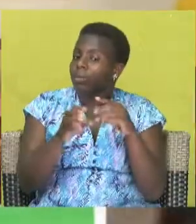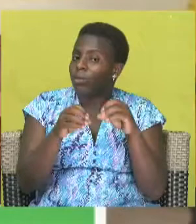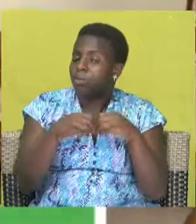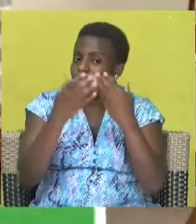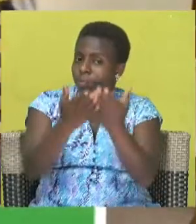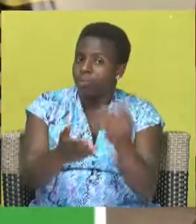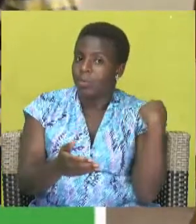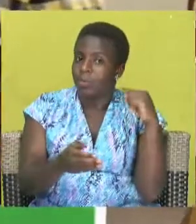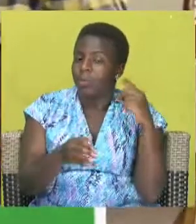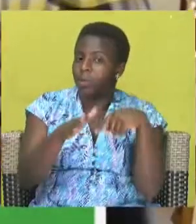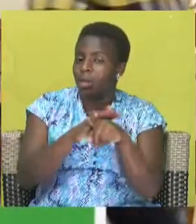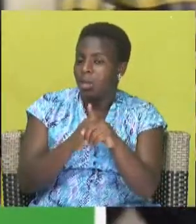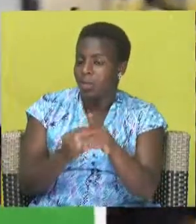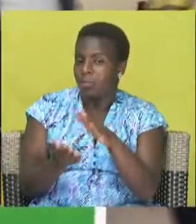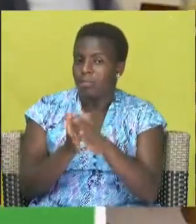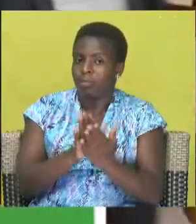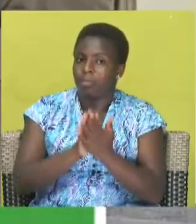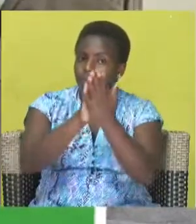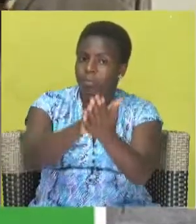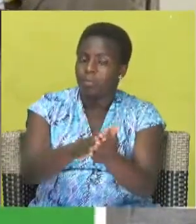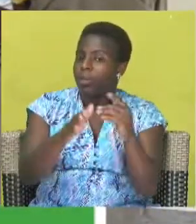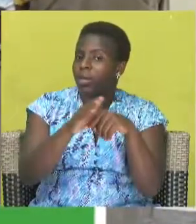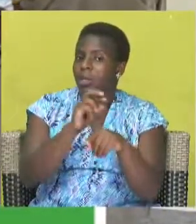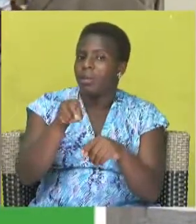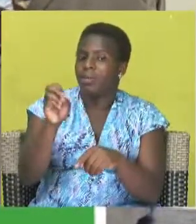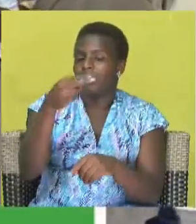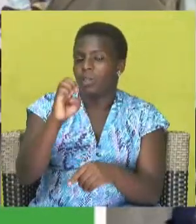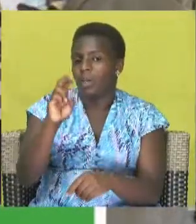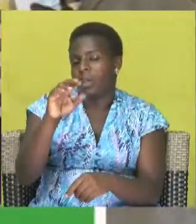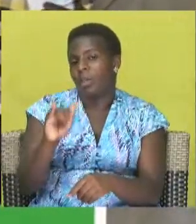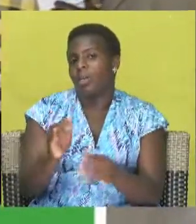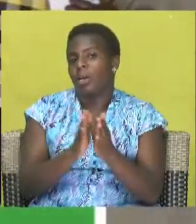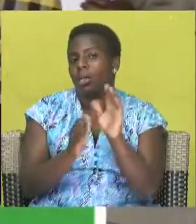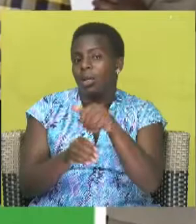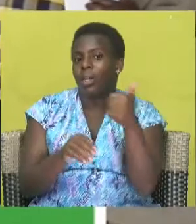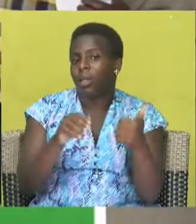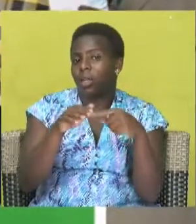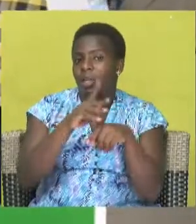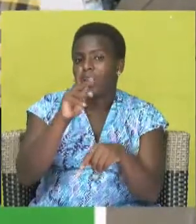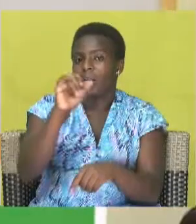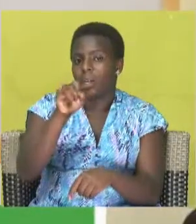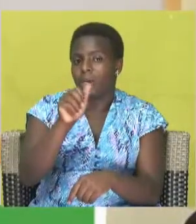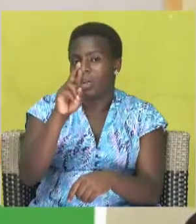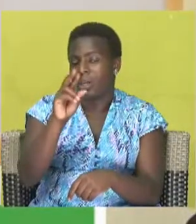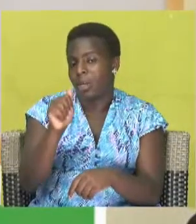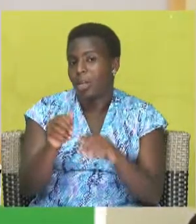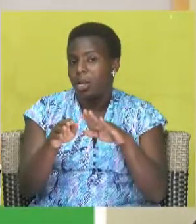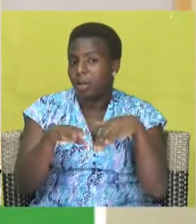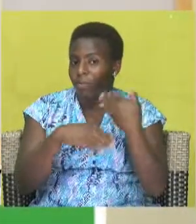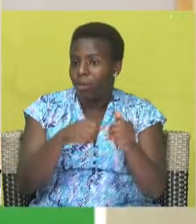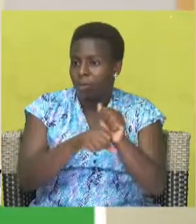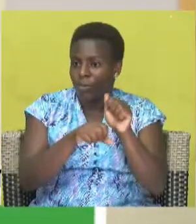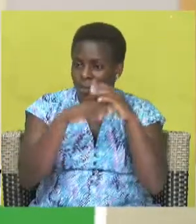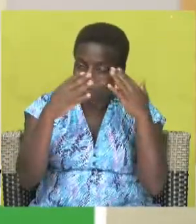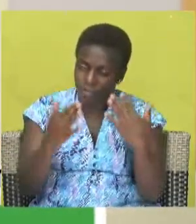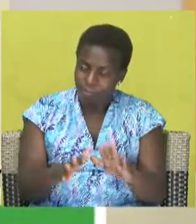hayamarwara biragarame rya nyange rukshango mu rushenyi hamwe ni ihunge rukshango mu kajara bwa nyuma yo kuheza kombekwa We believe that you have done